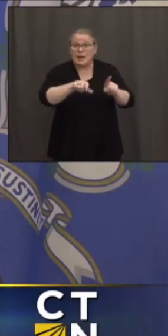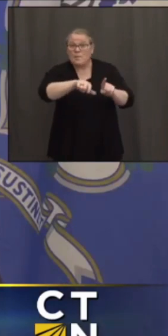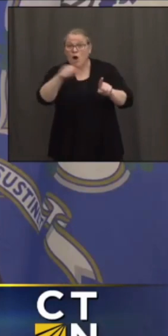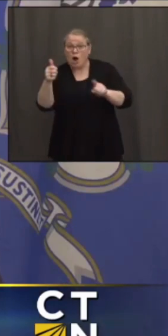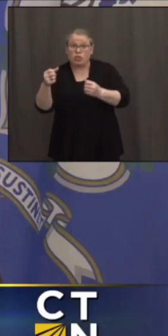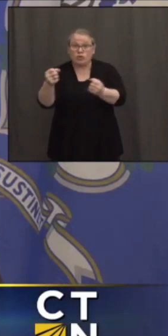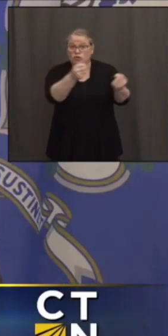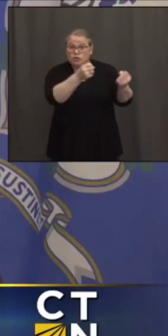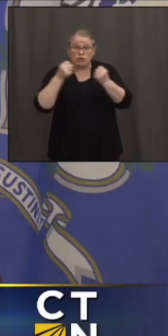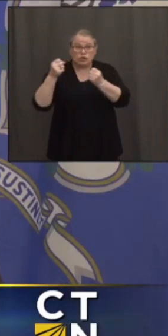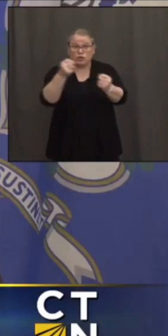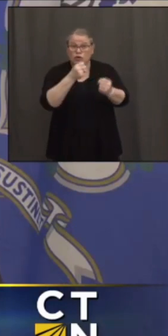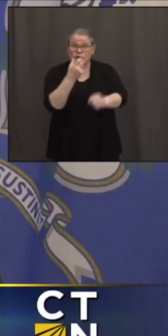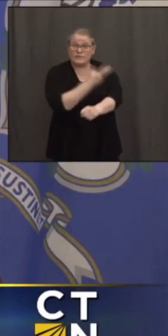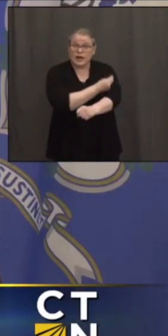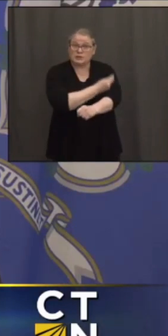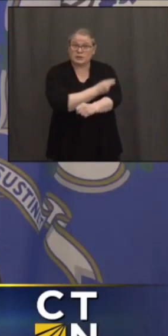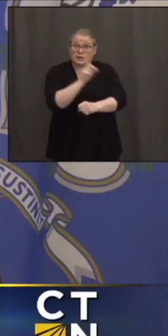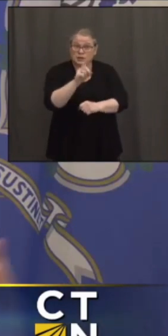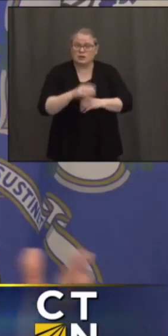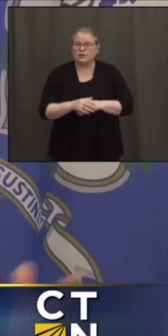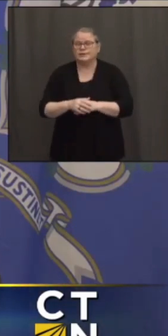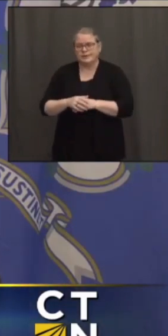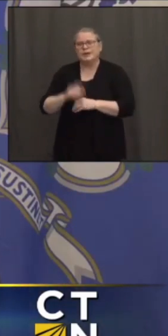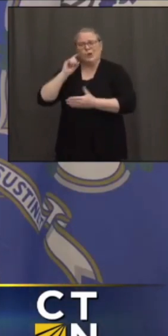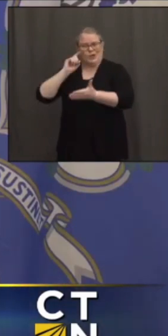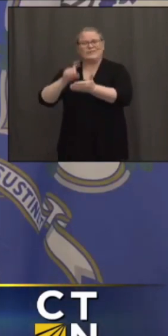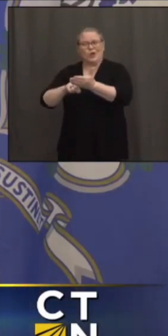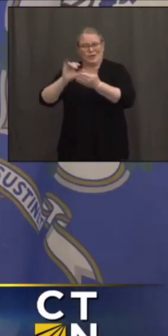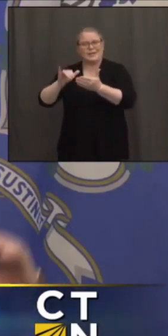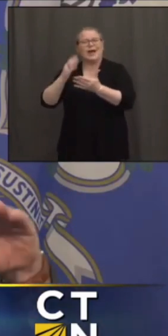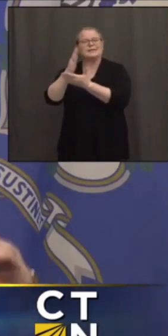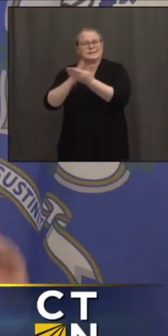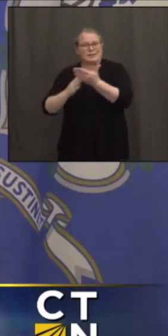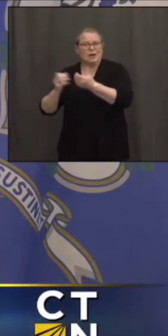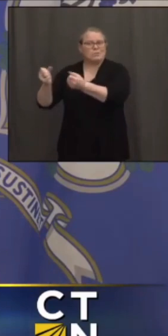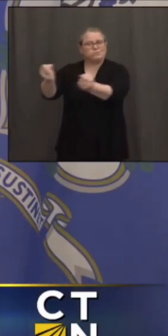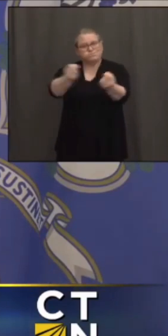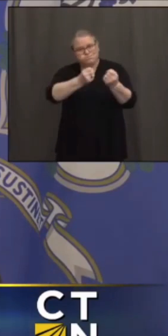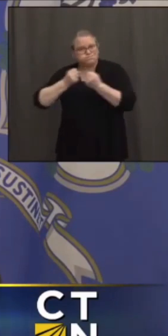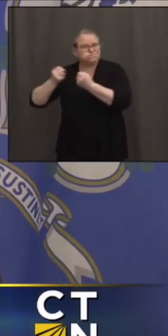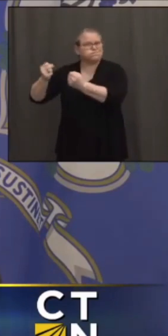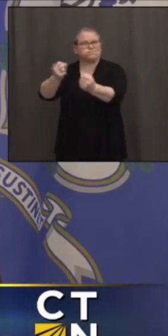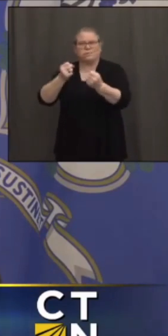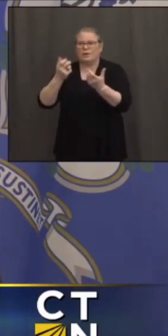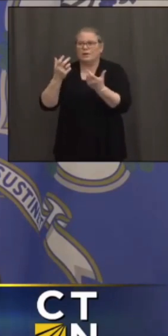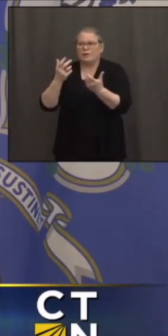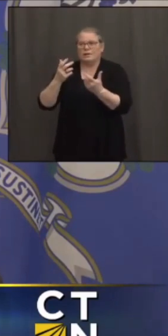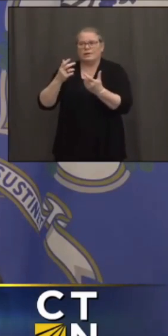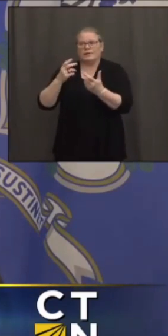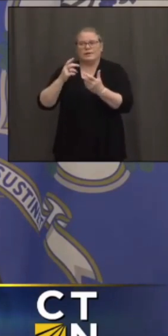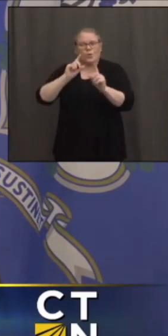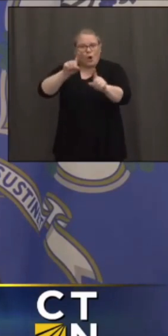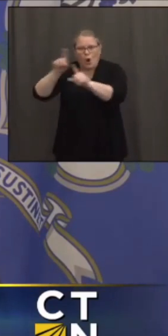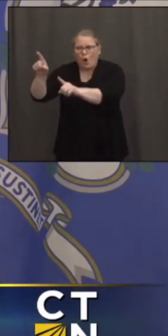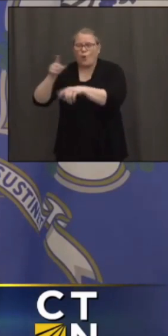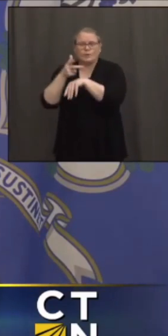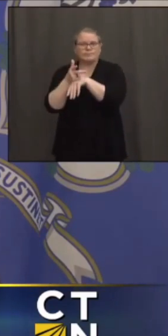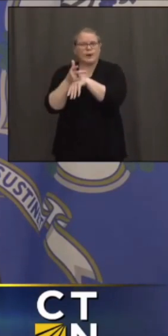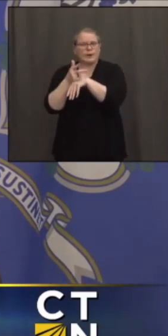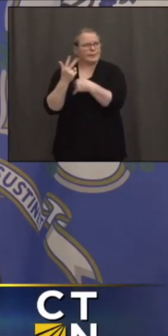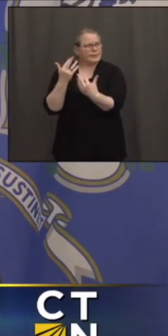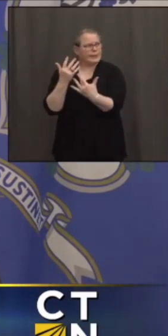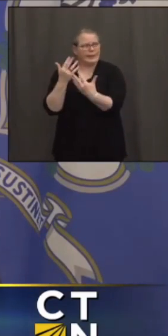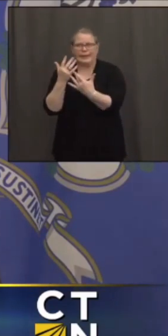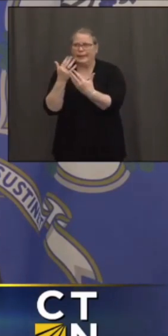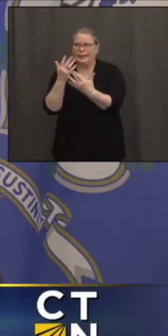mobile vans, as I said before. That may be because we're supply and demand are in a new mix, maybe a little bit of hesitancy related